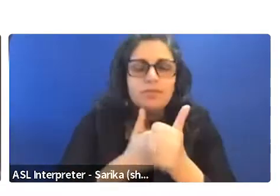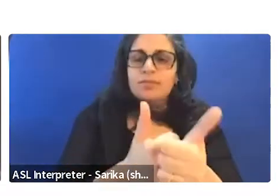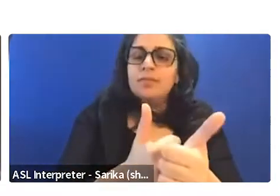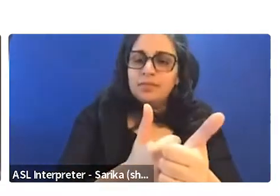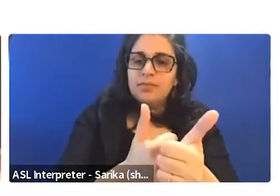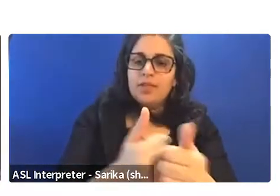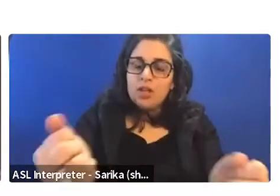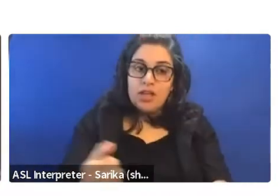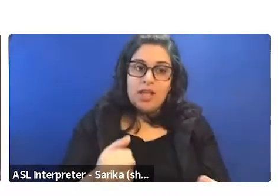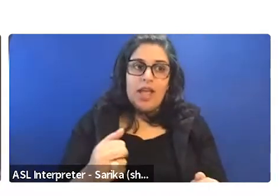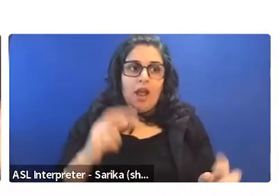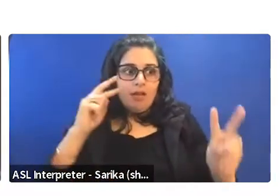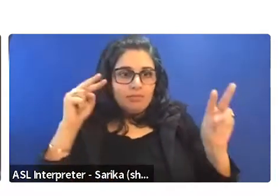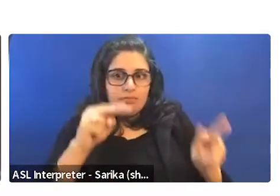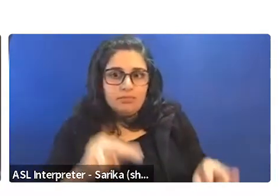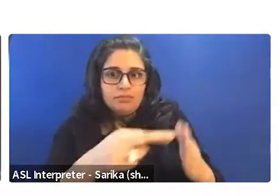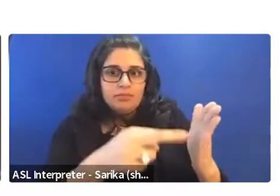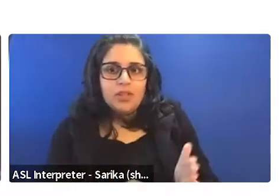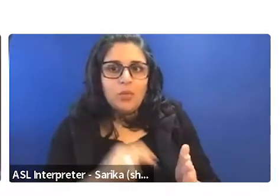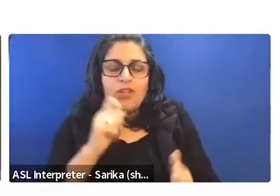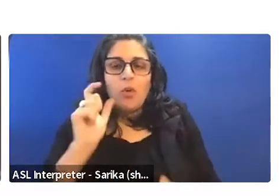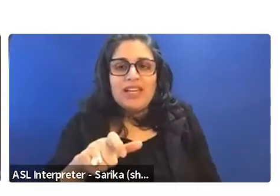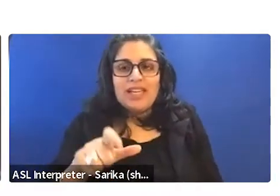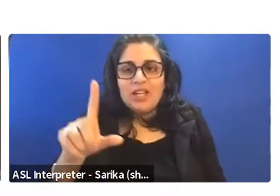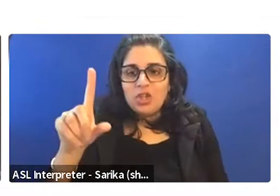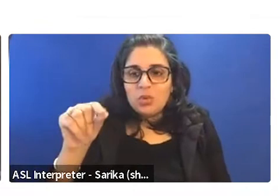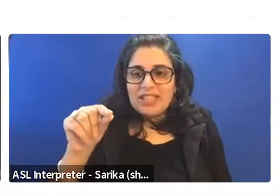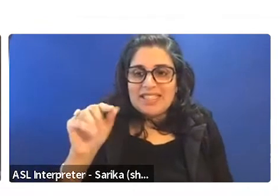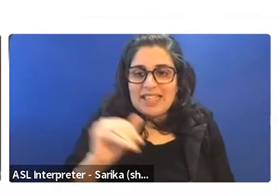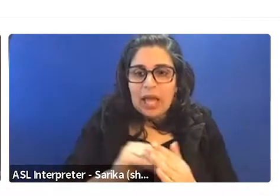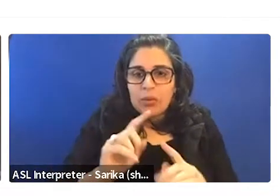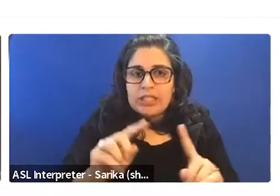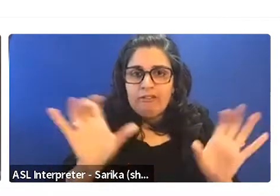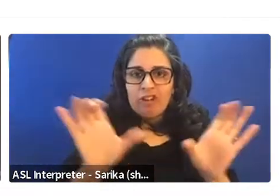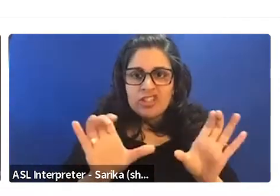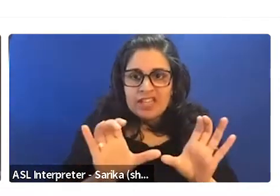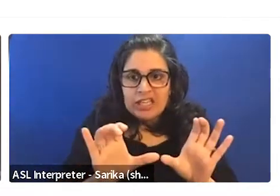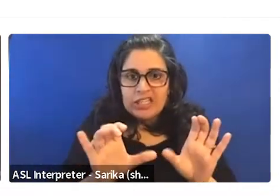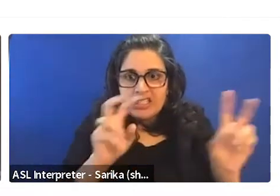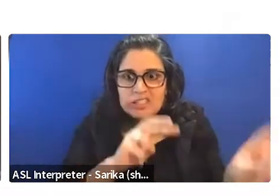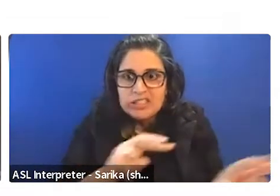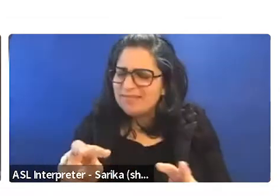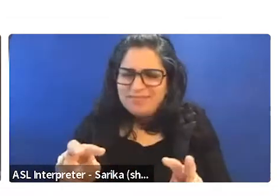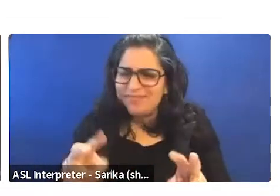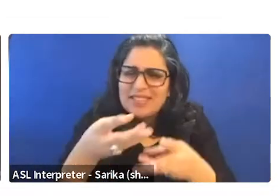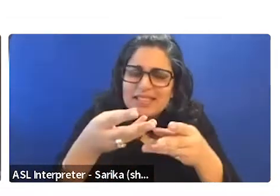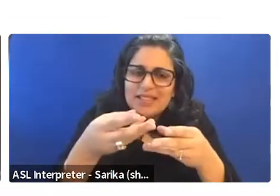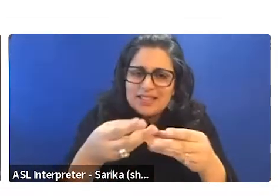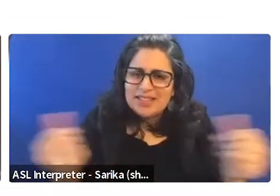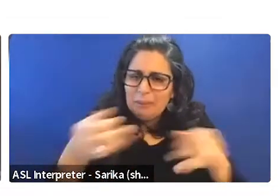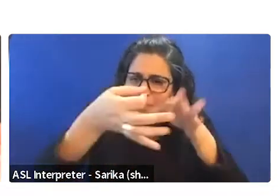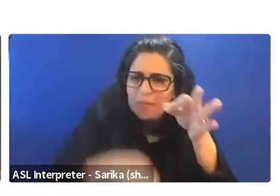that's regulated. We don't need 20,000 different certifications to monitor this. And let's make it even simpler,